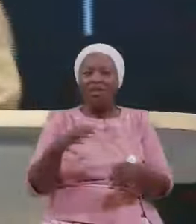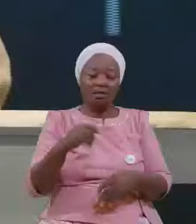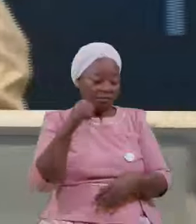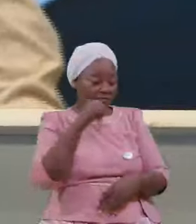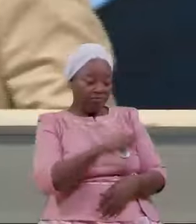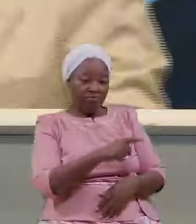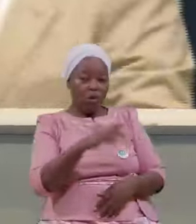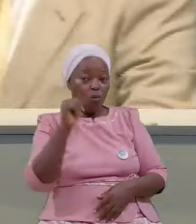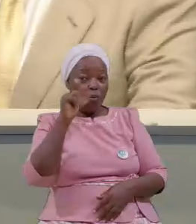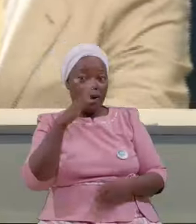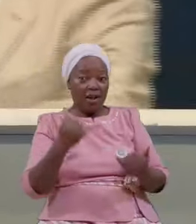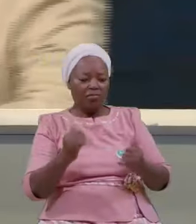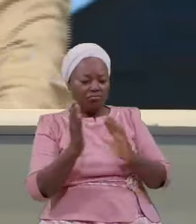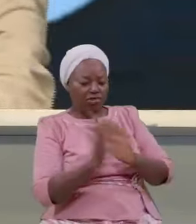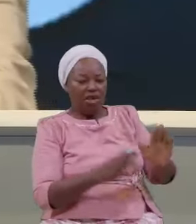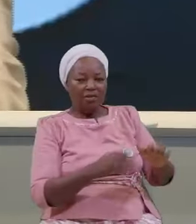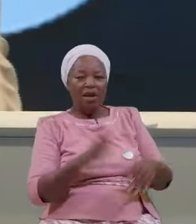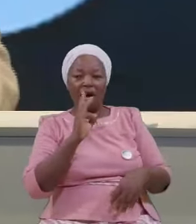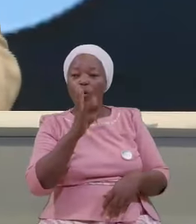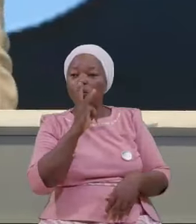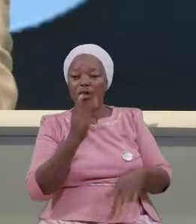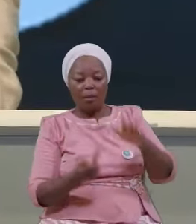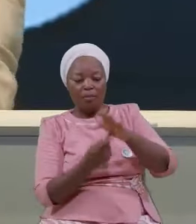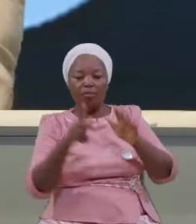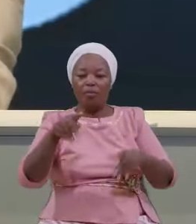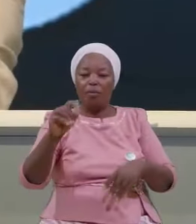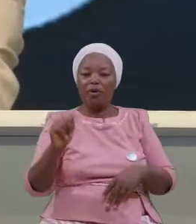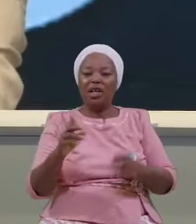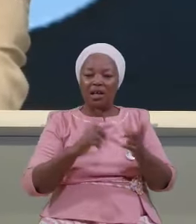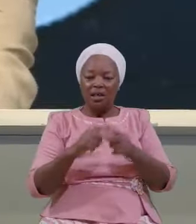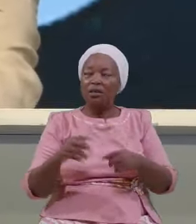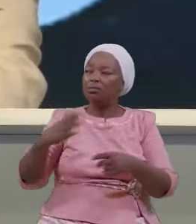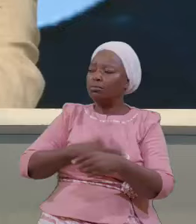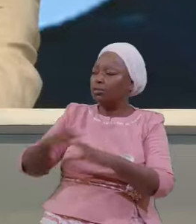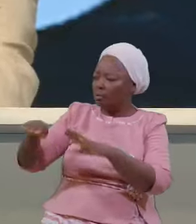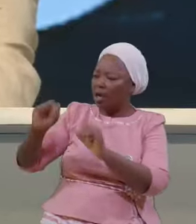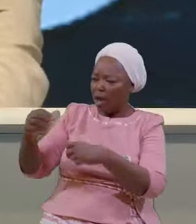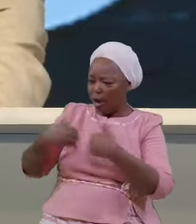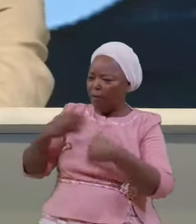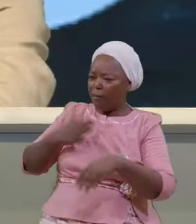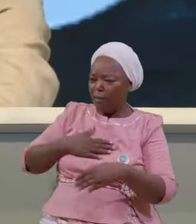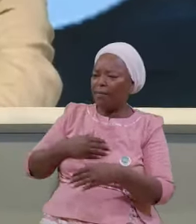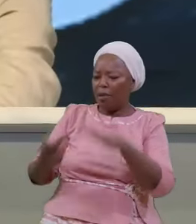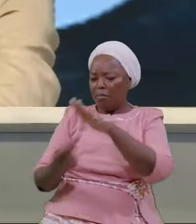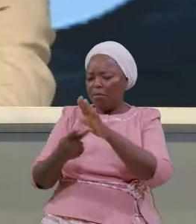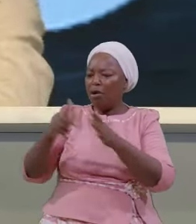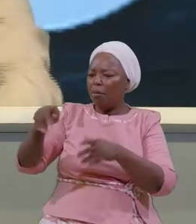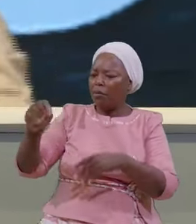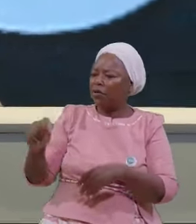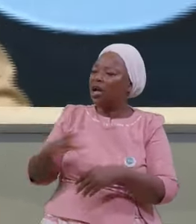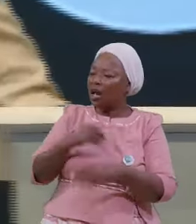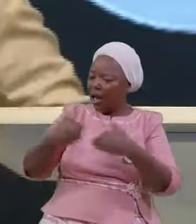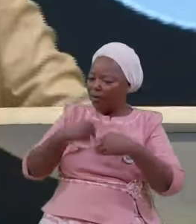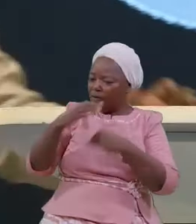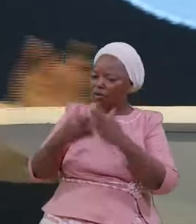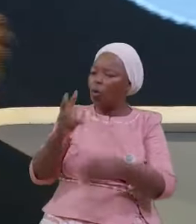She said, you can have my pot. You can have all the water you want.